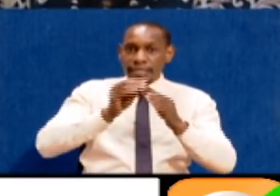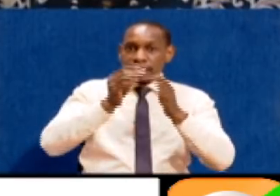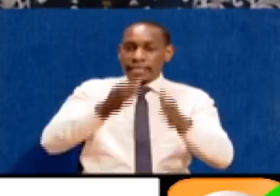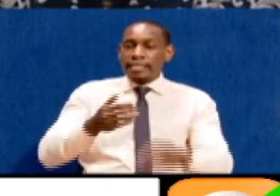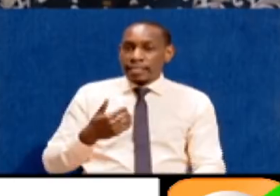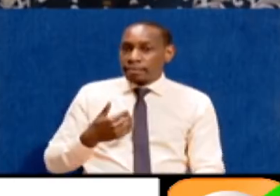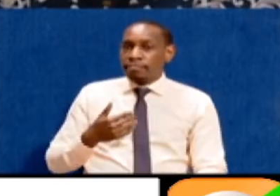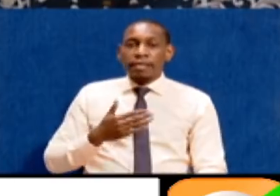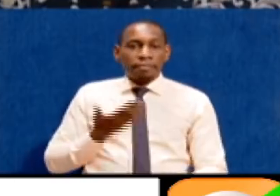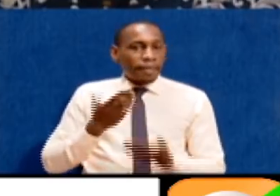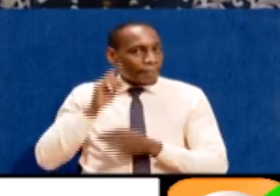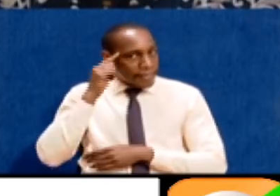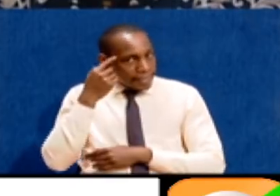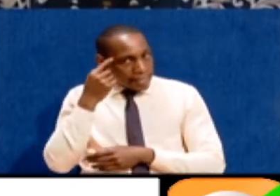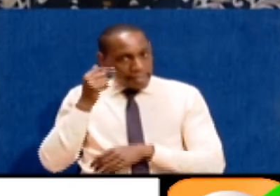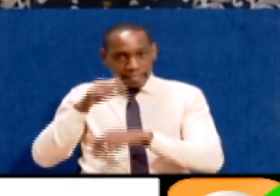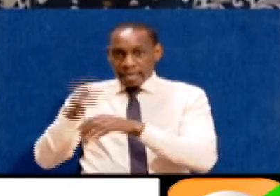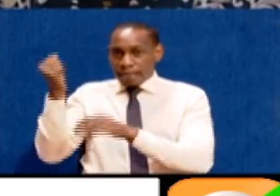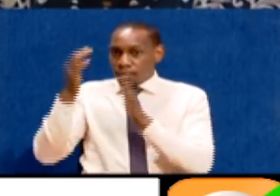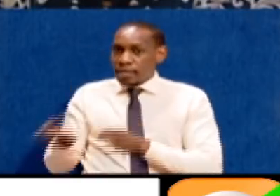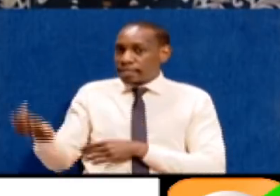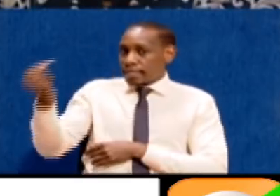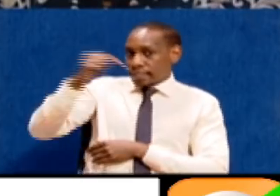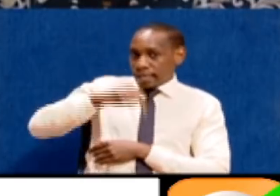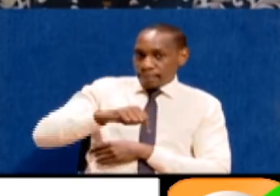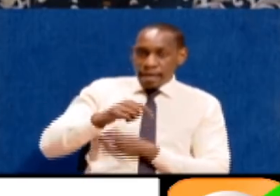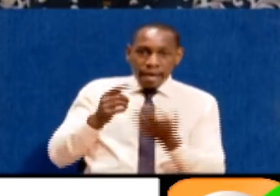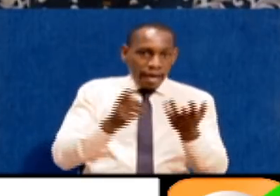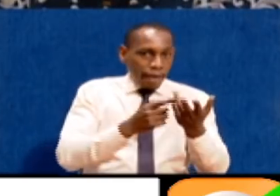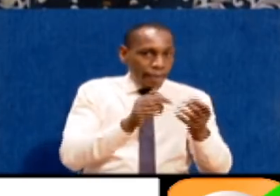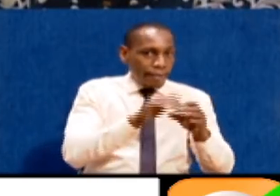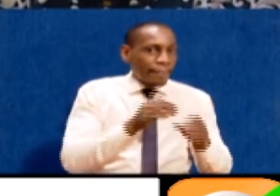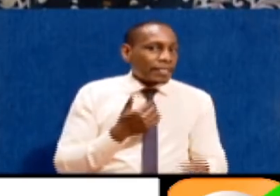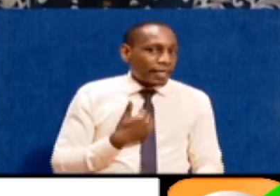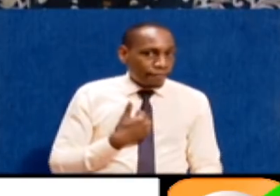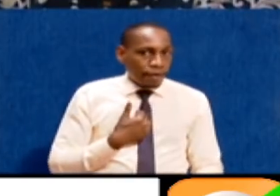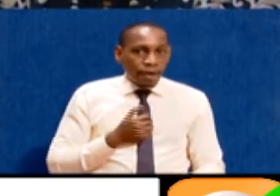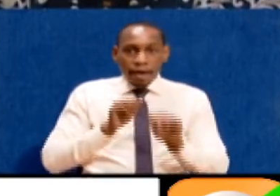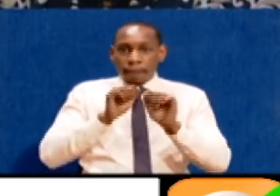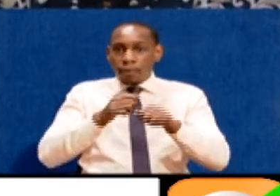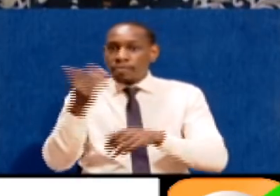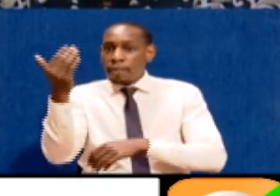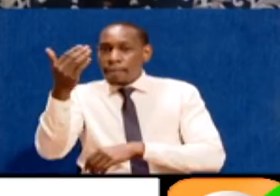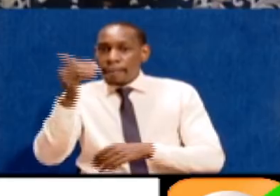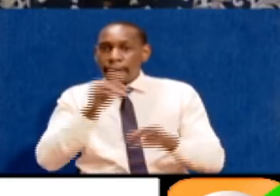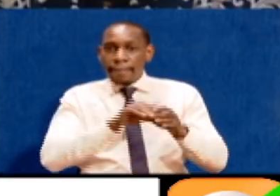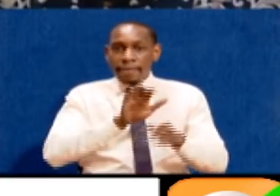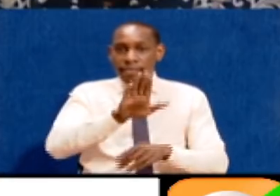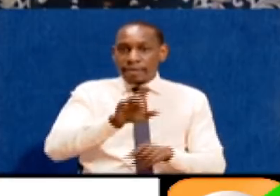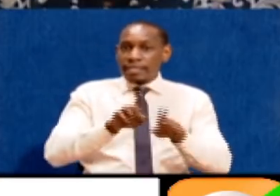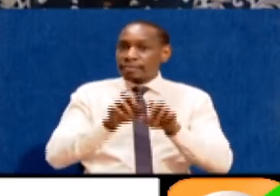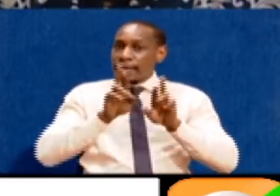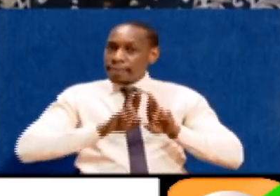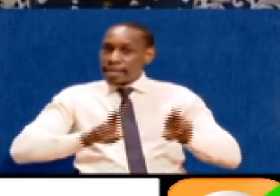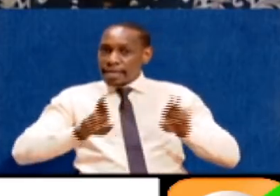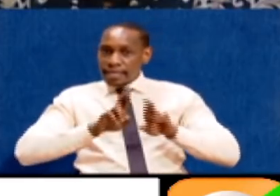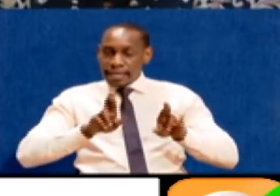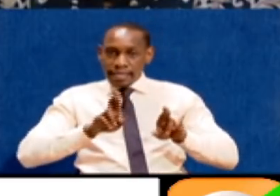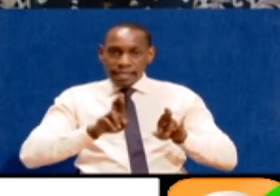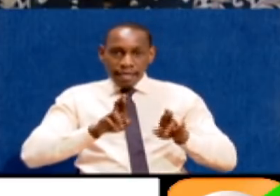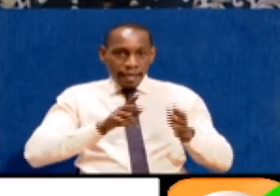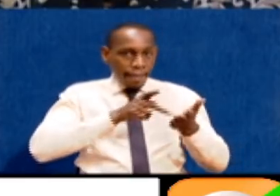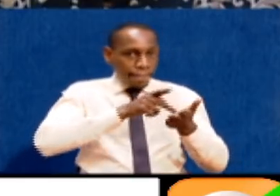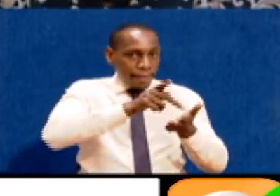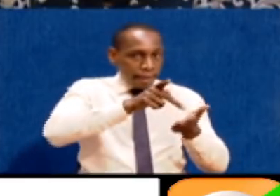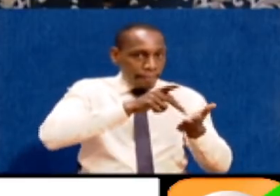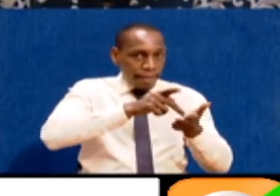be tempted to think, if a politician comes and asks you, how many members do you have? Can I address your members? And I'm willing to offset